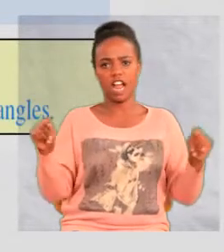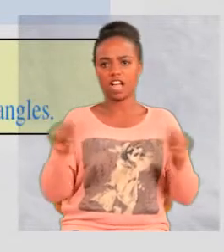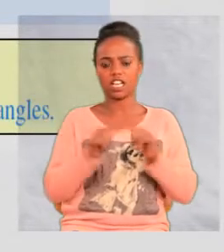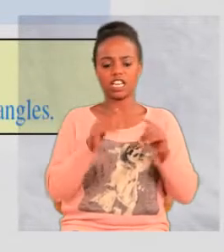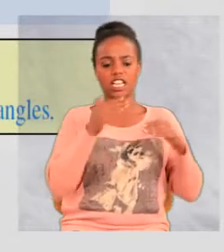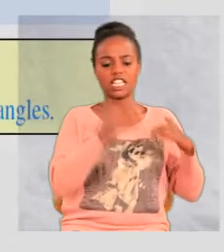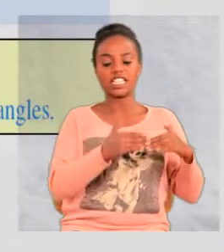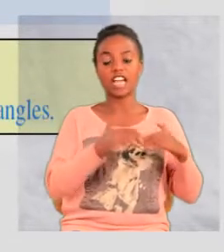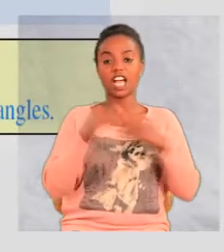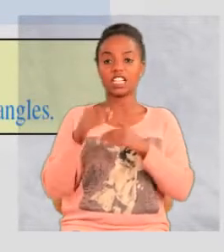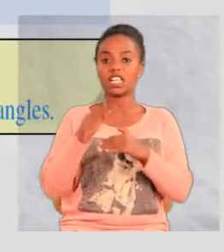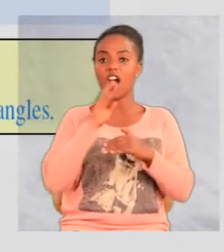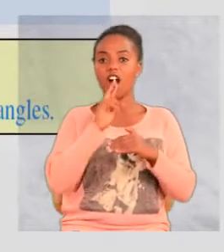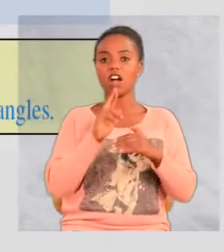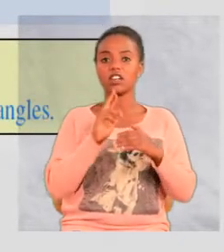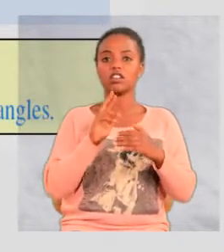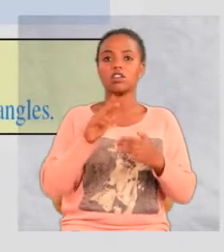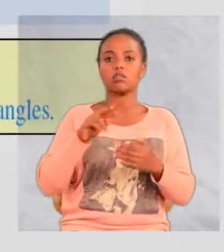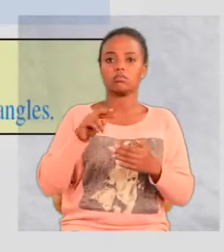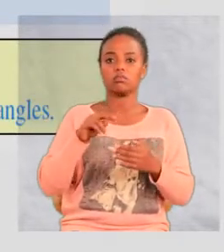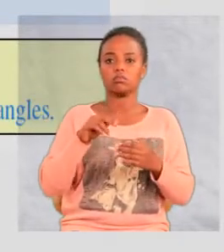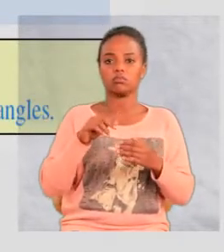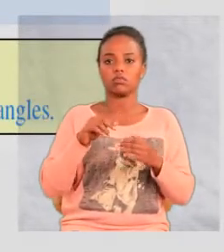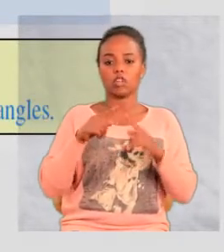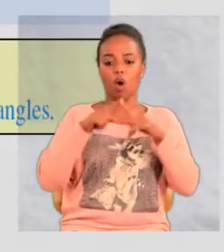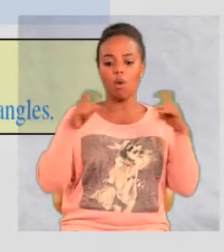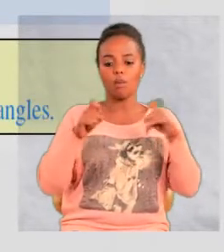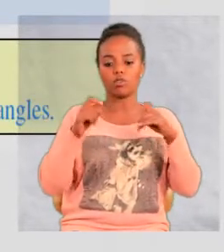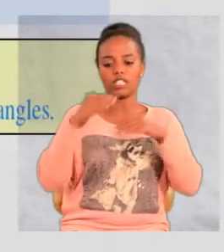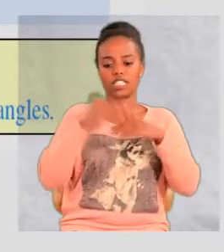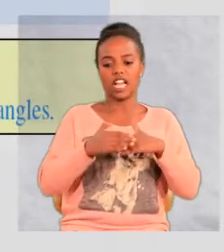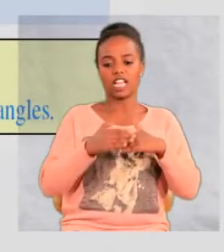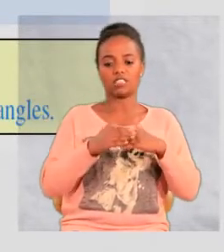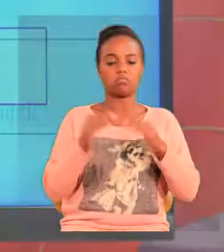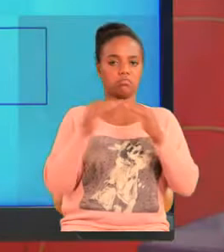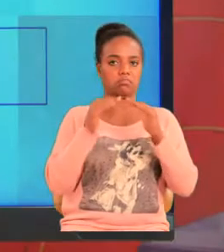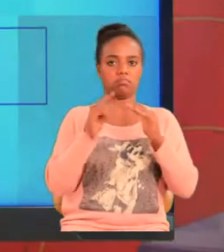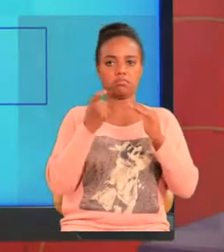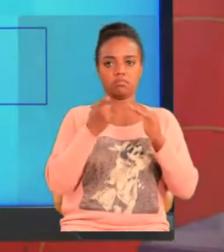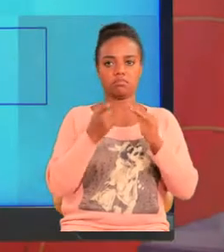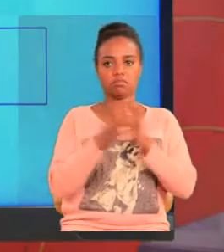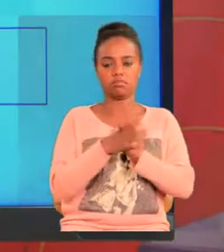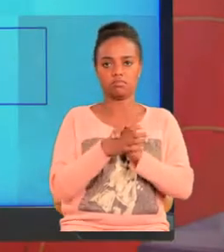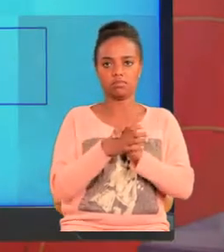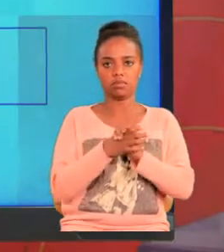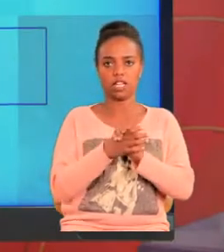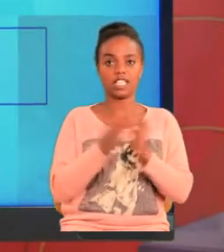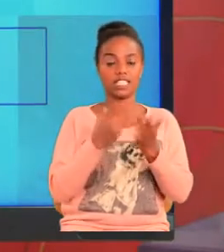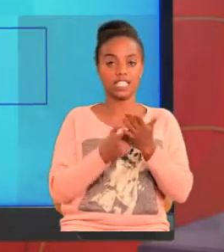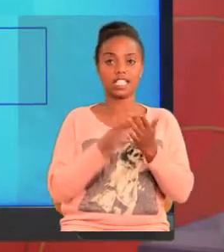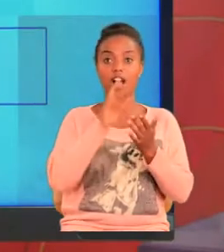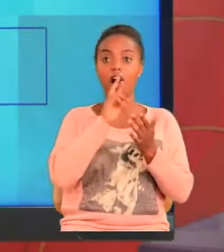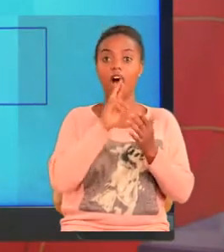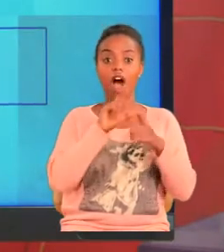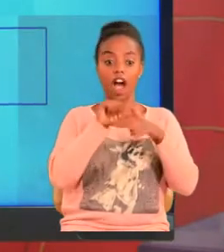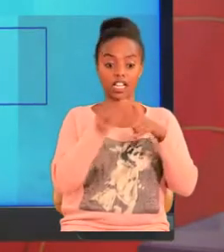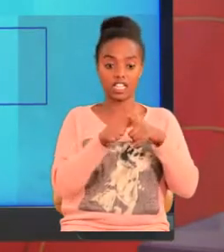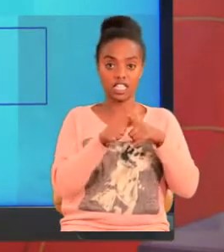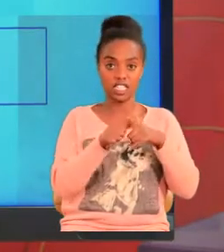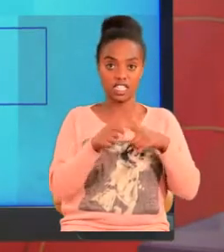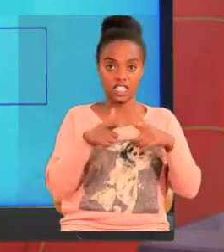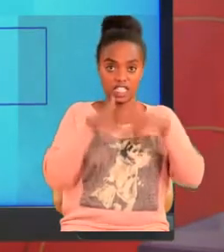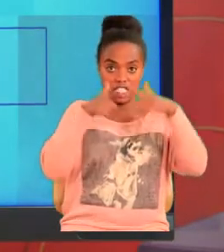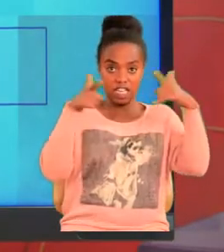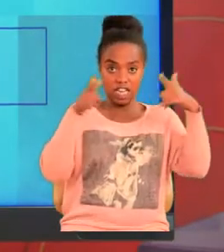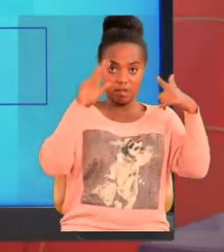are proportional to the opposite side. Therefore, if this angle is bigger, the